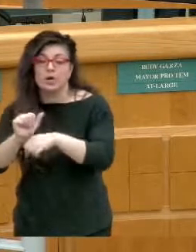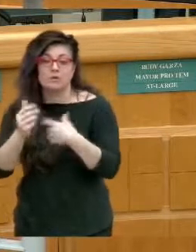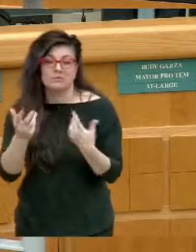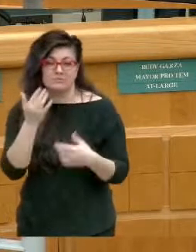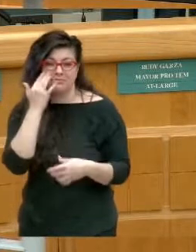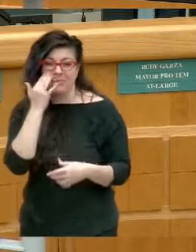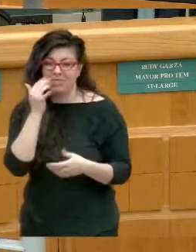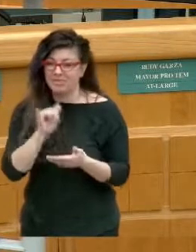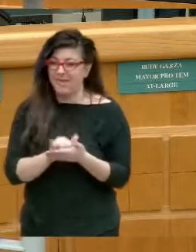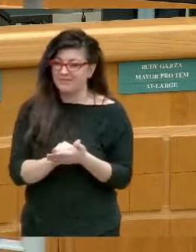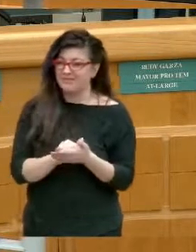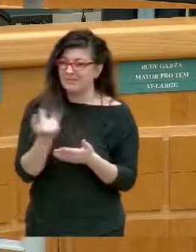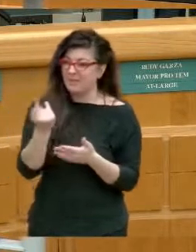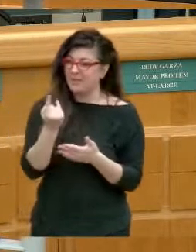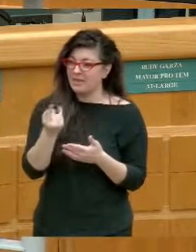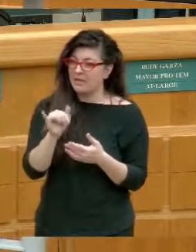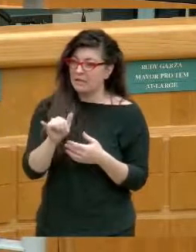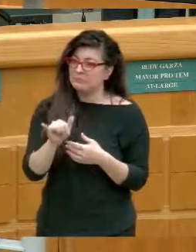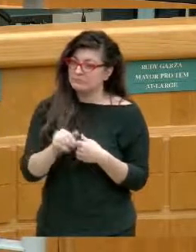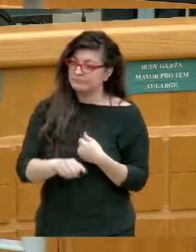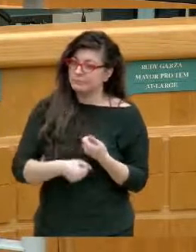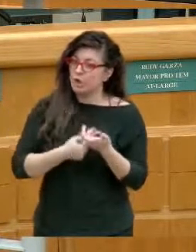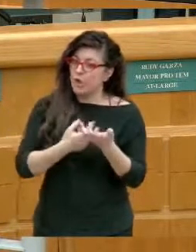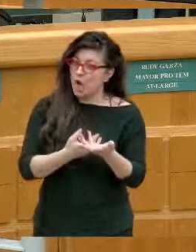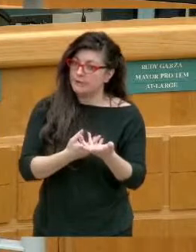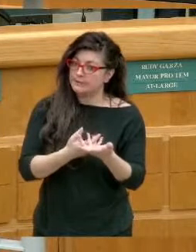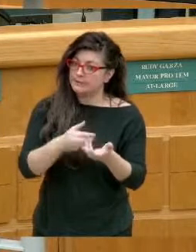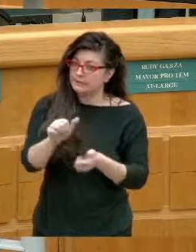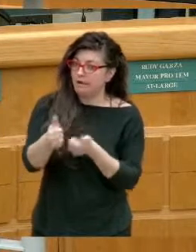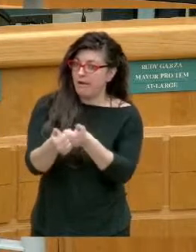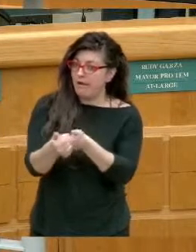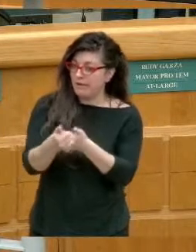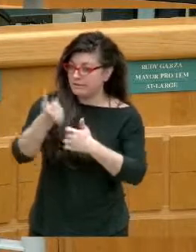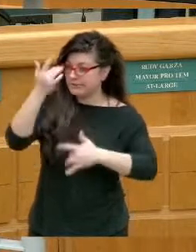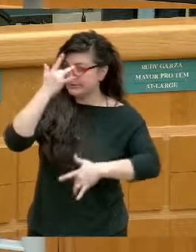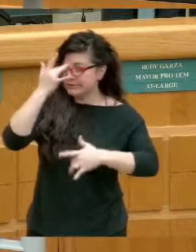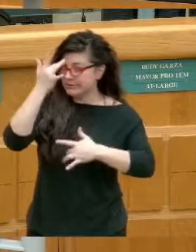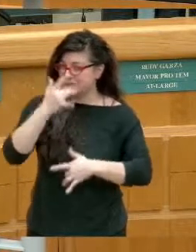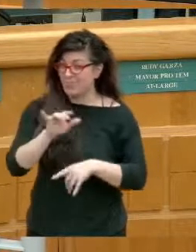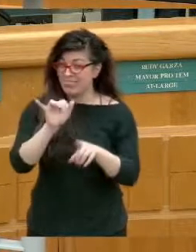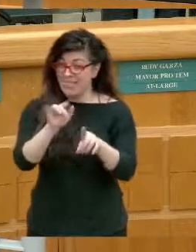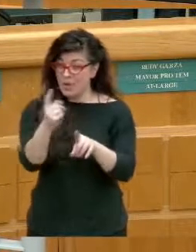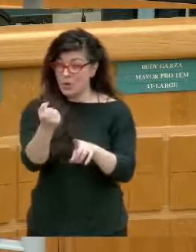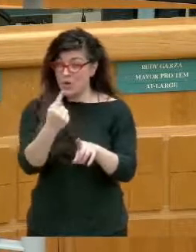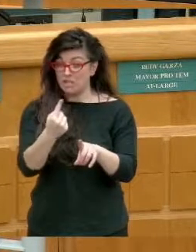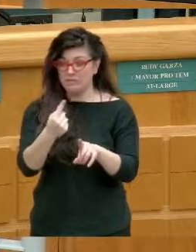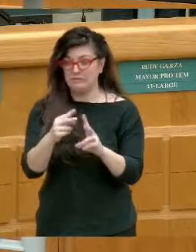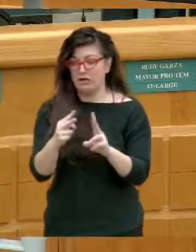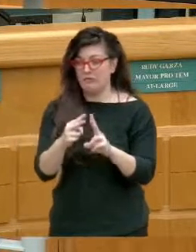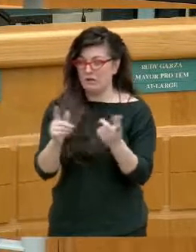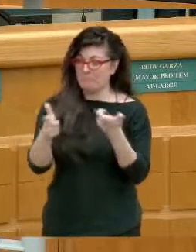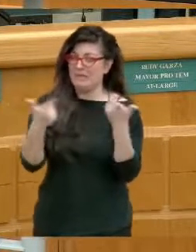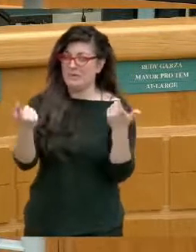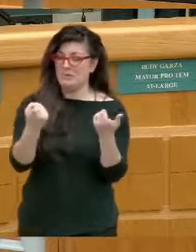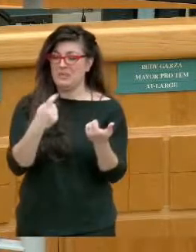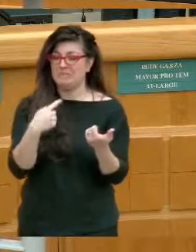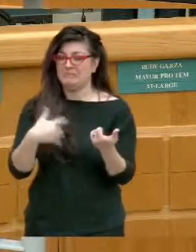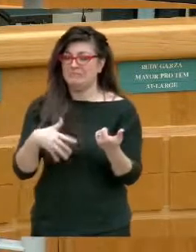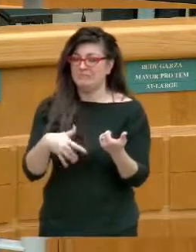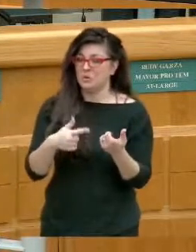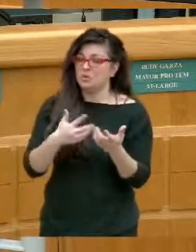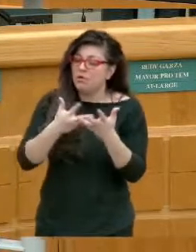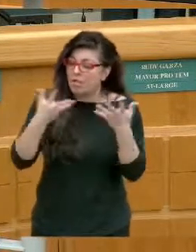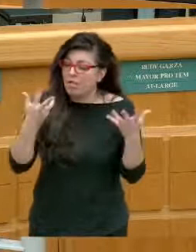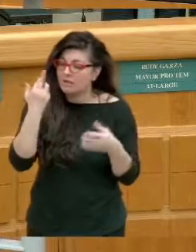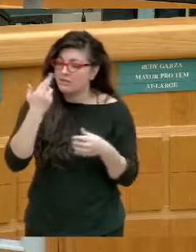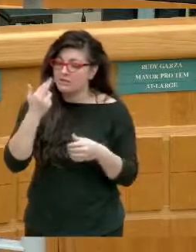that those are some of the things that are contributing. It's a huge open-ended question. There's a lot of different things that contribute